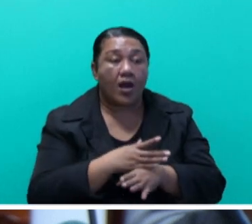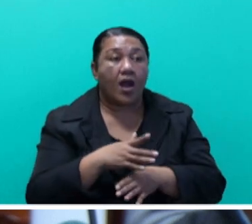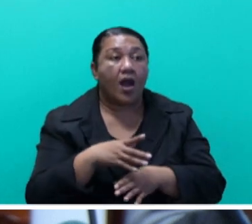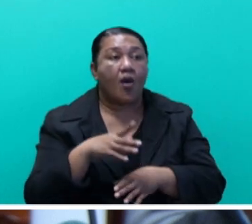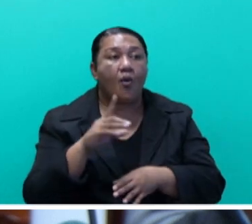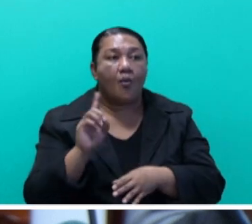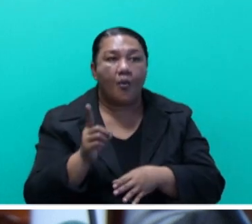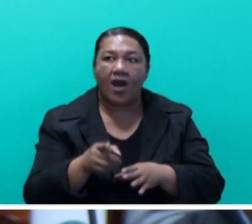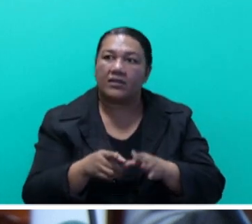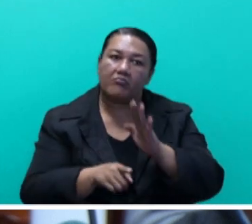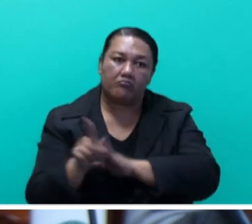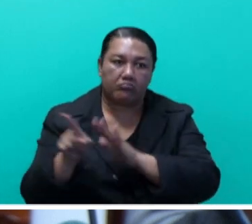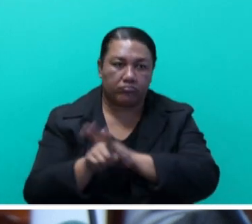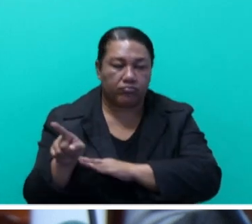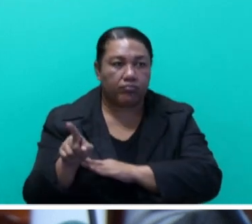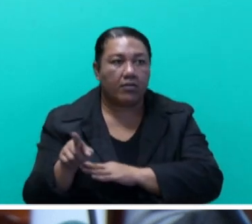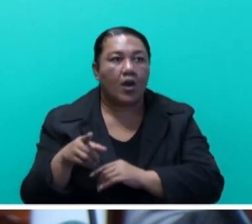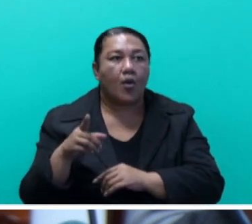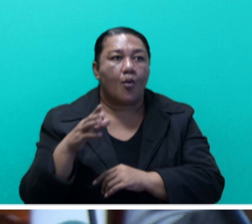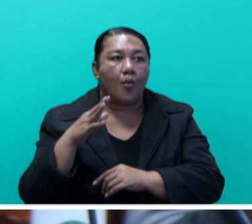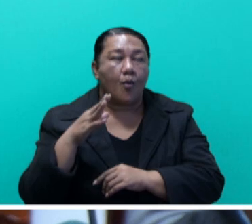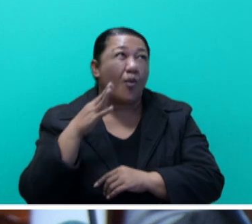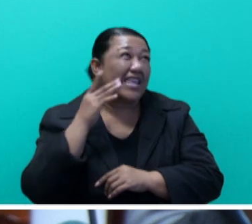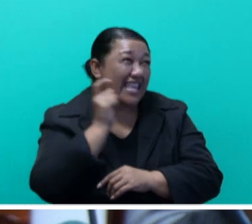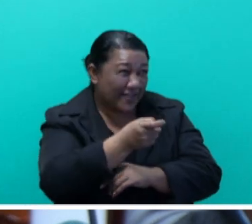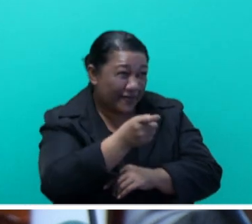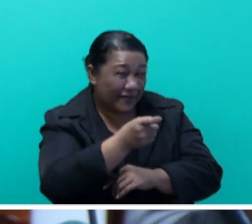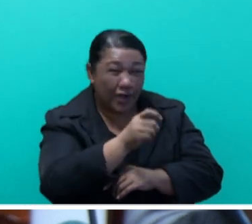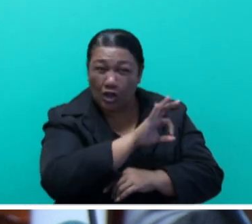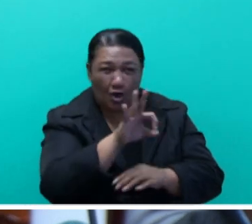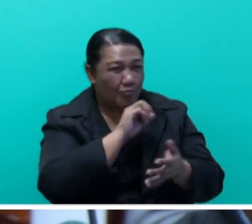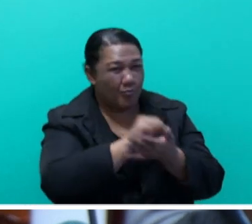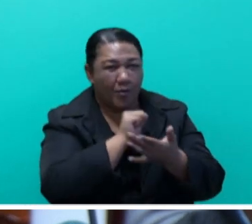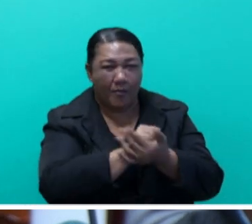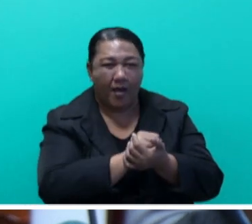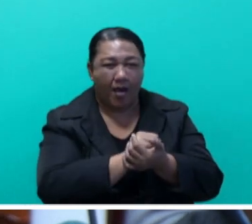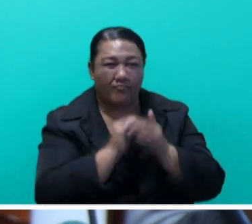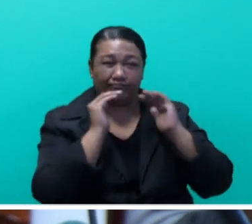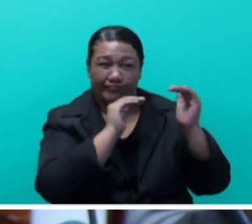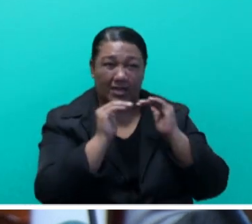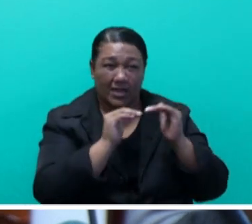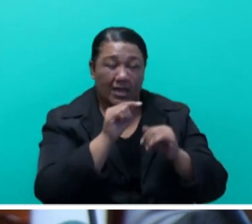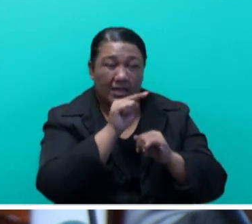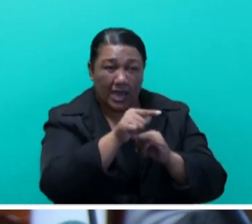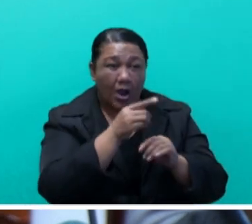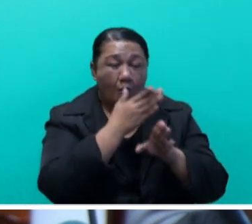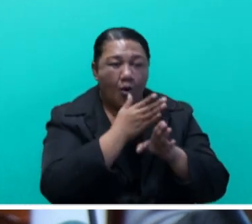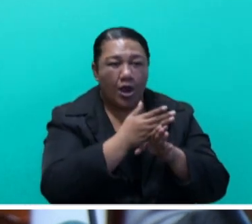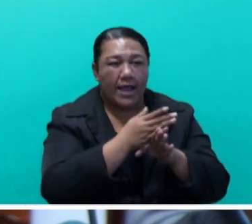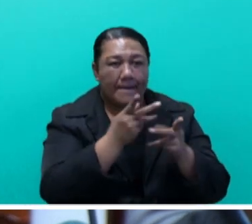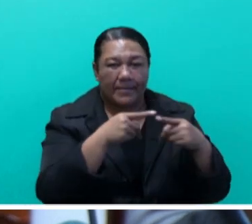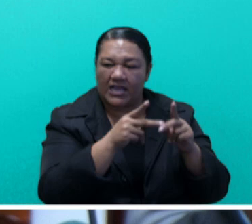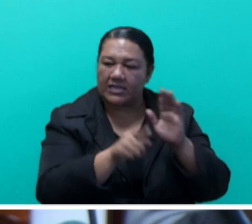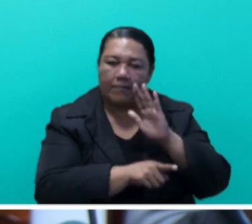or run away when they are ill-treated at the workplace and they do not get justice. Now, this all is going to